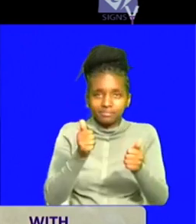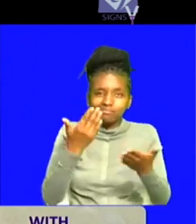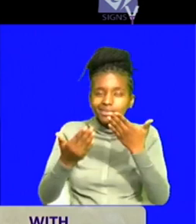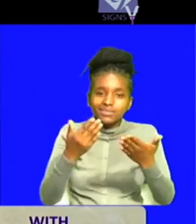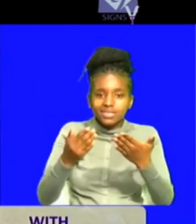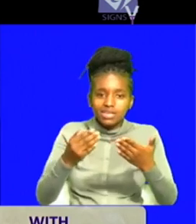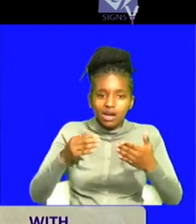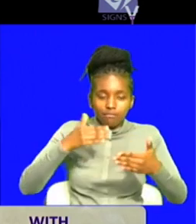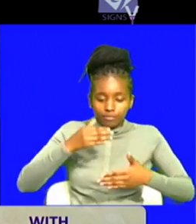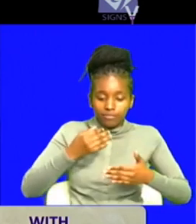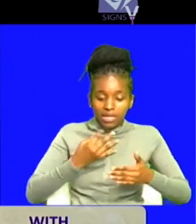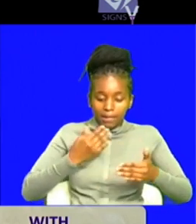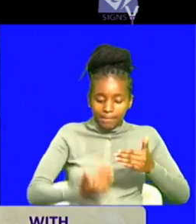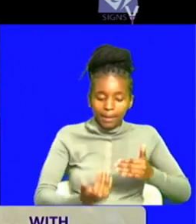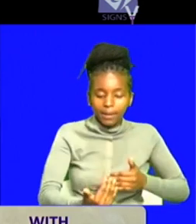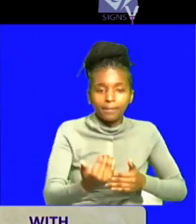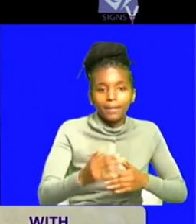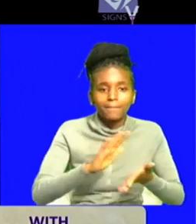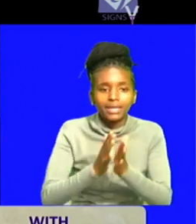formation strong, right.